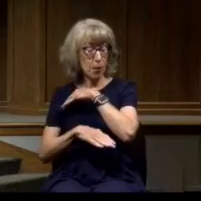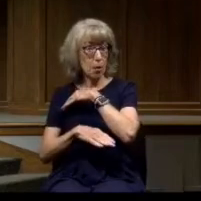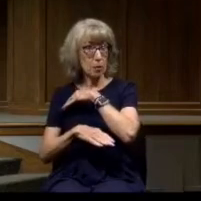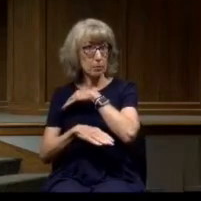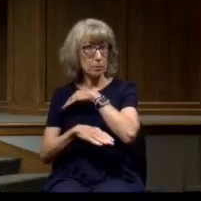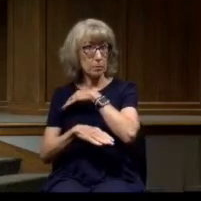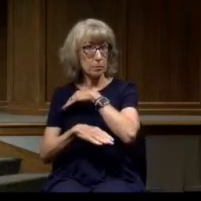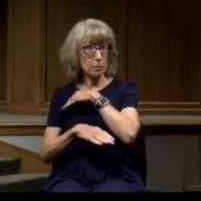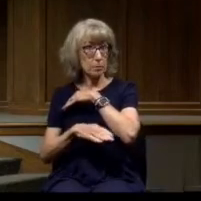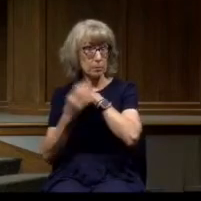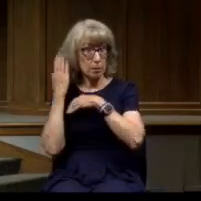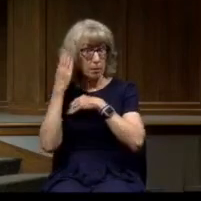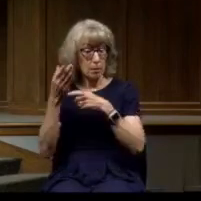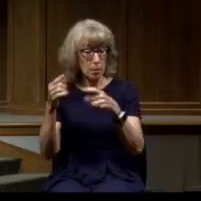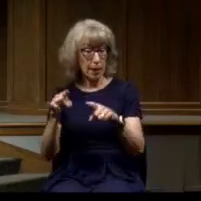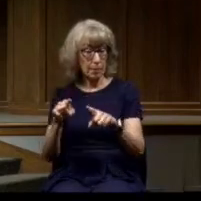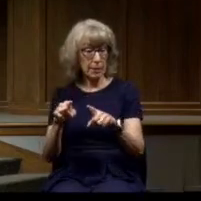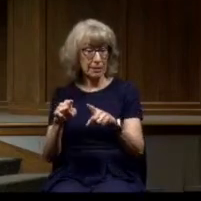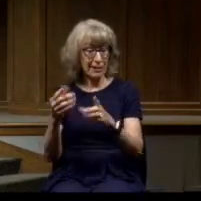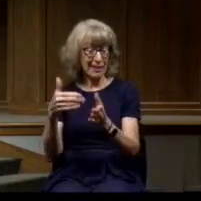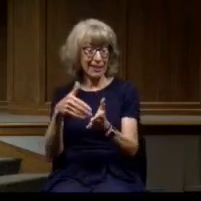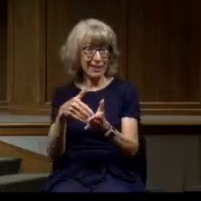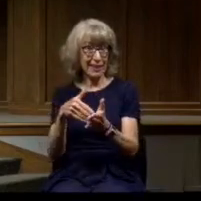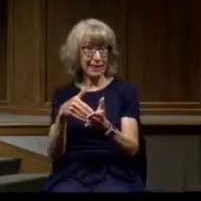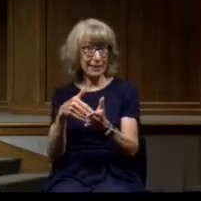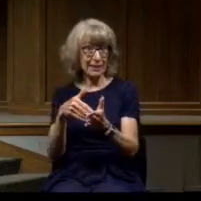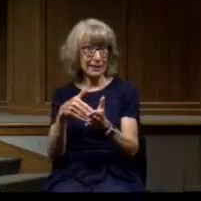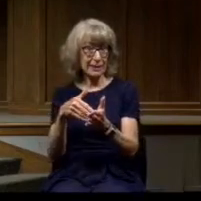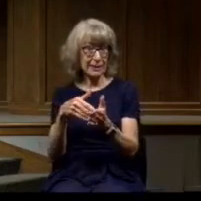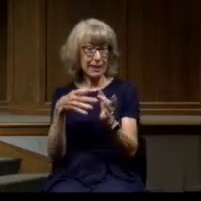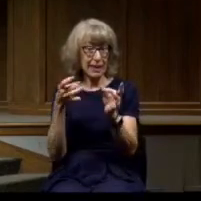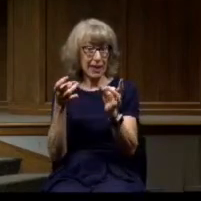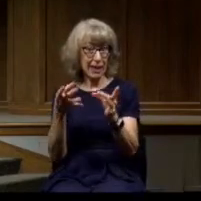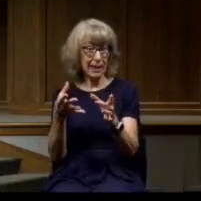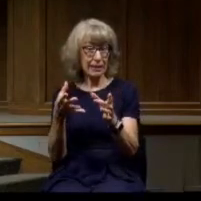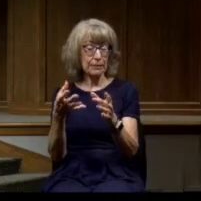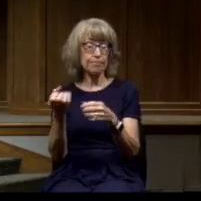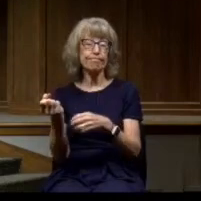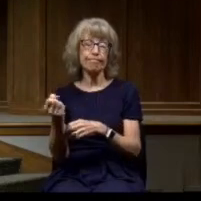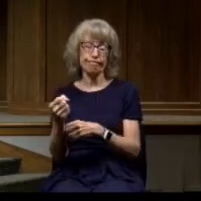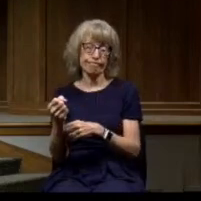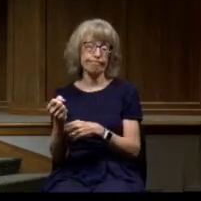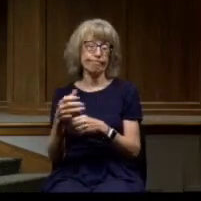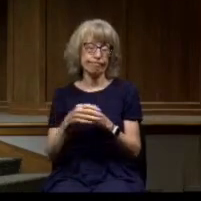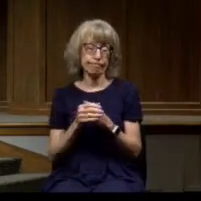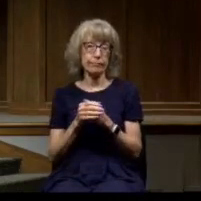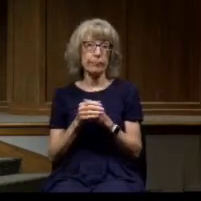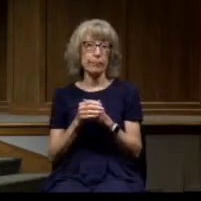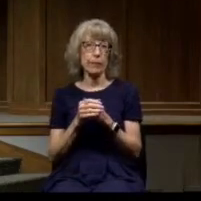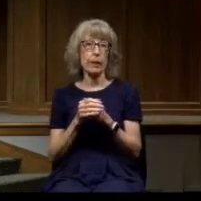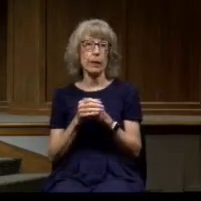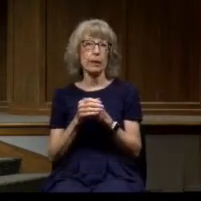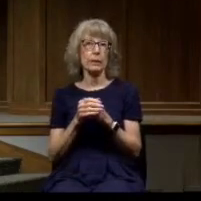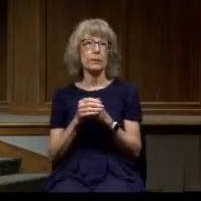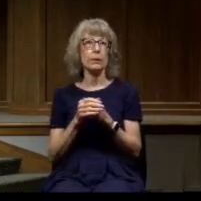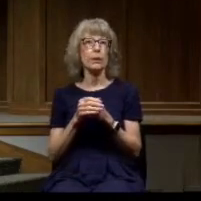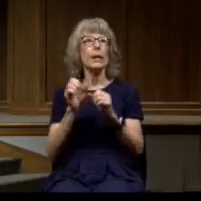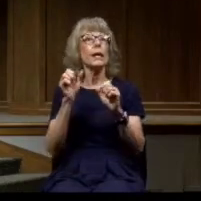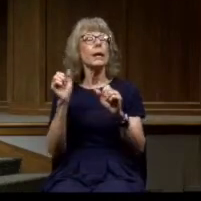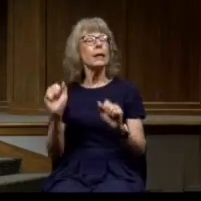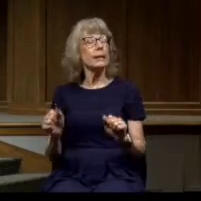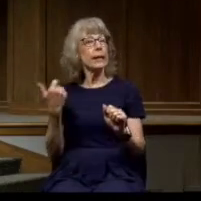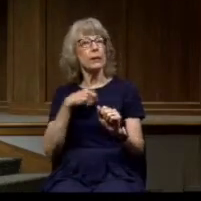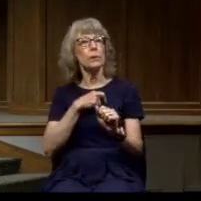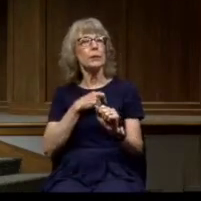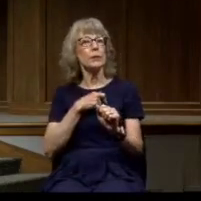"Nope." I've had so many conversations like that, and to be honest, a big part of me feels that way. Like, part of me, I just want to fast forward. Everybody's